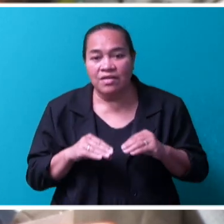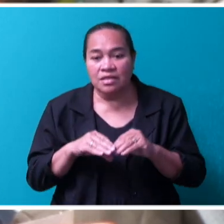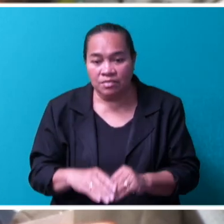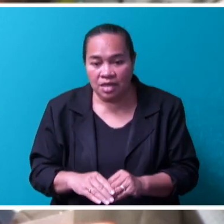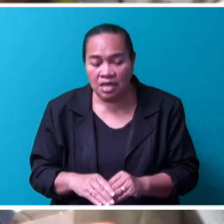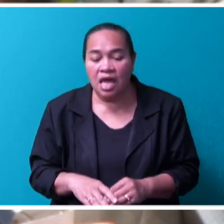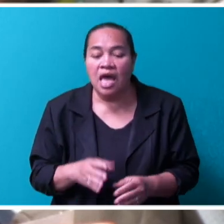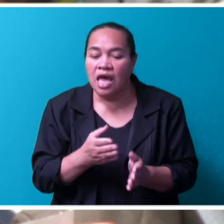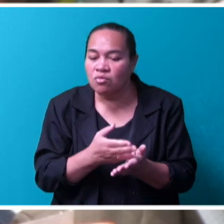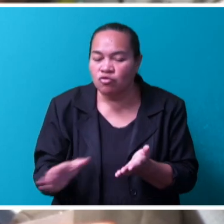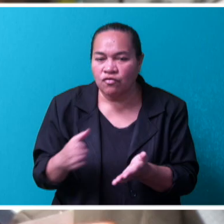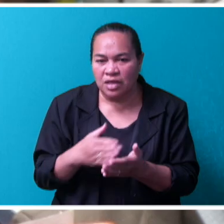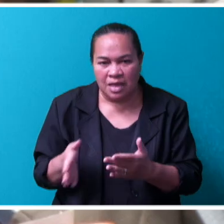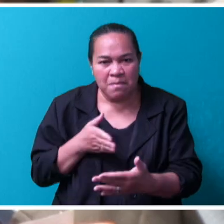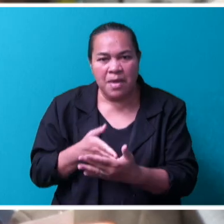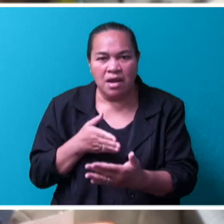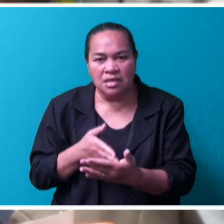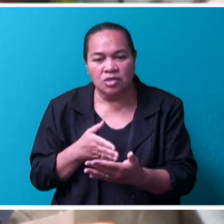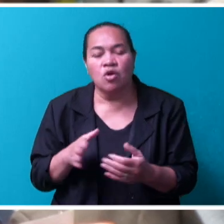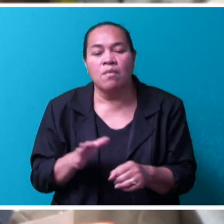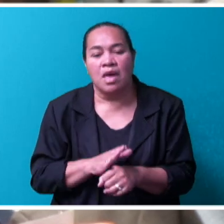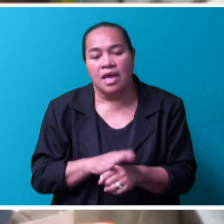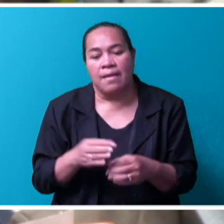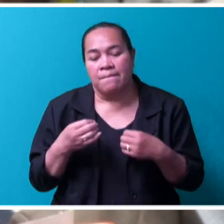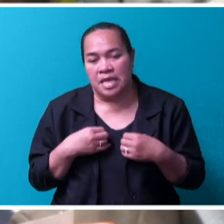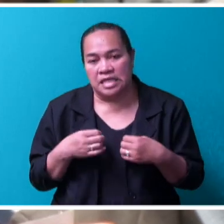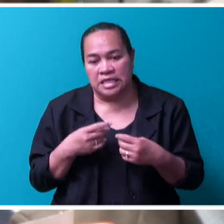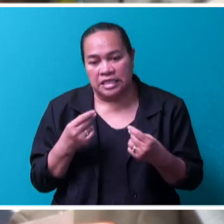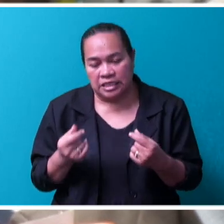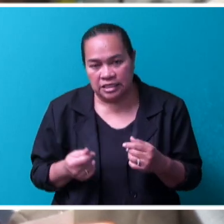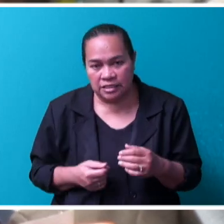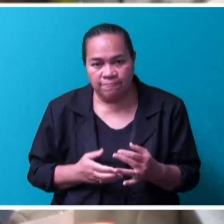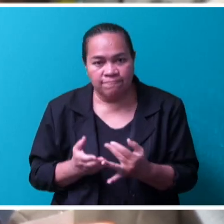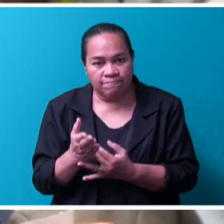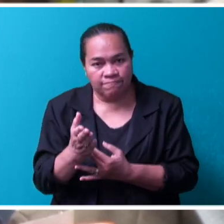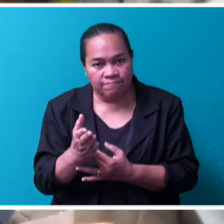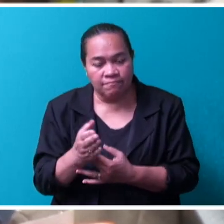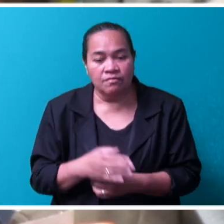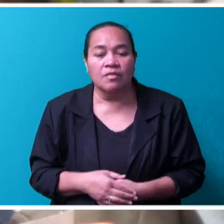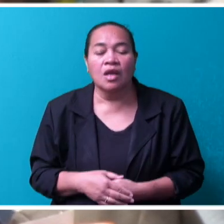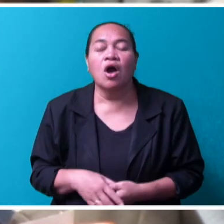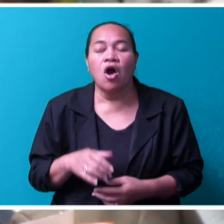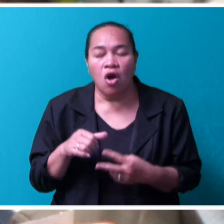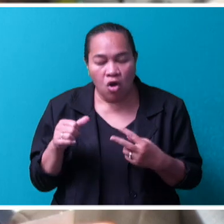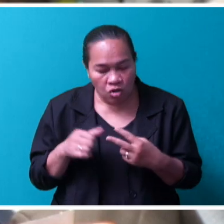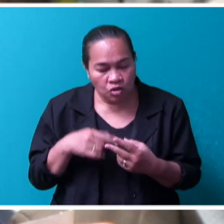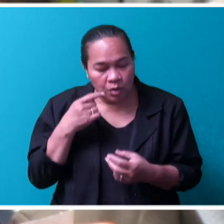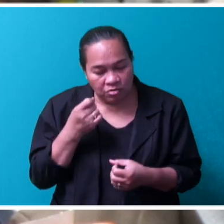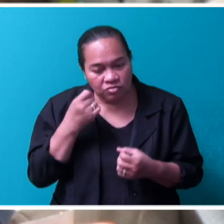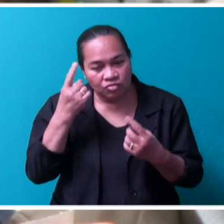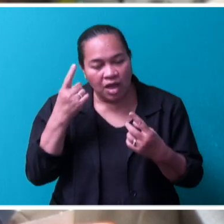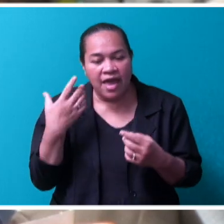barriers to doing business. Mr. Speaker, sir, we also recognize the financial